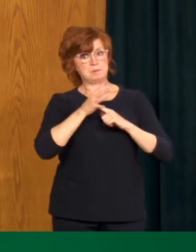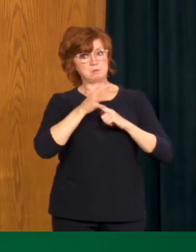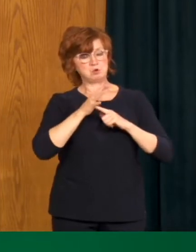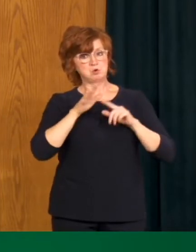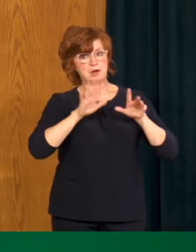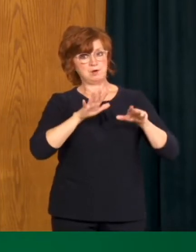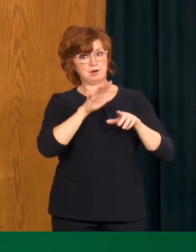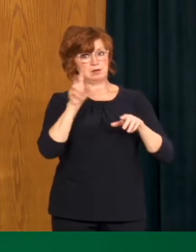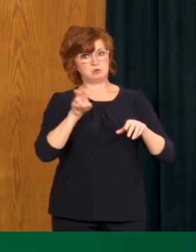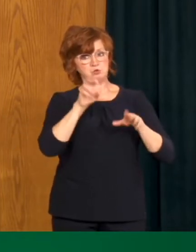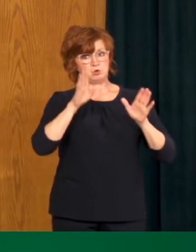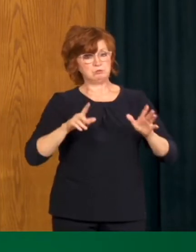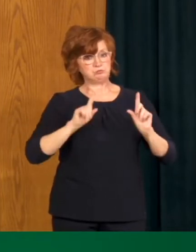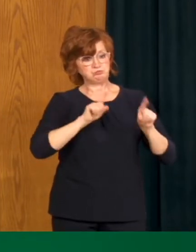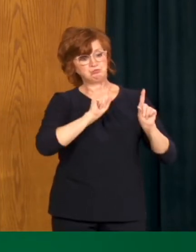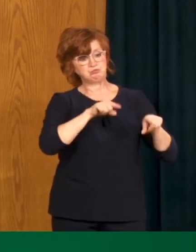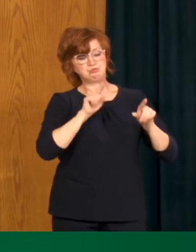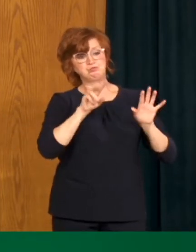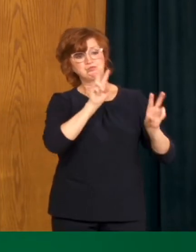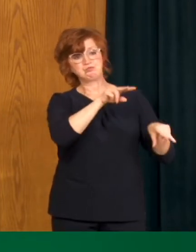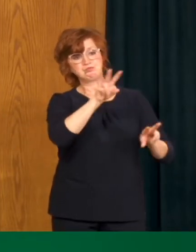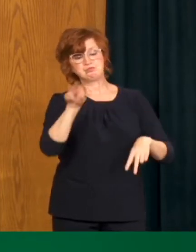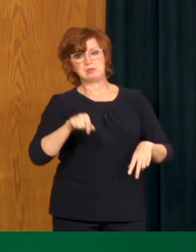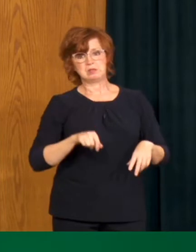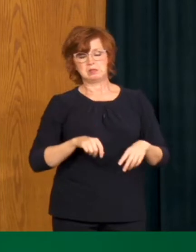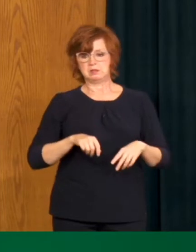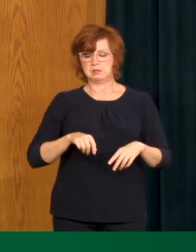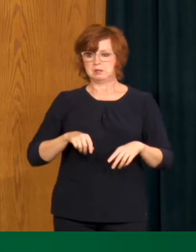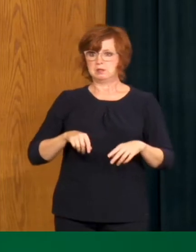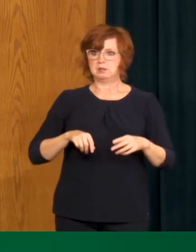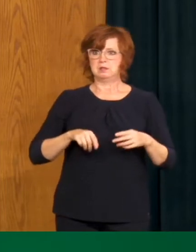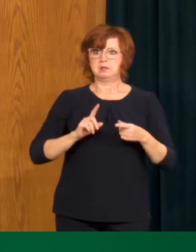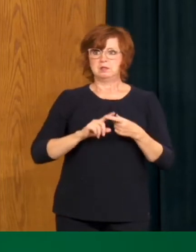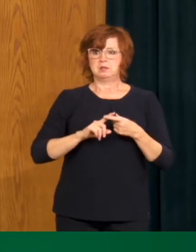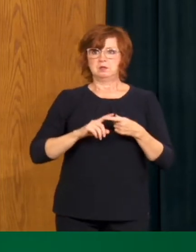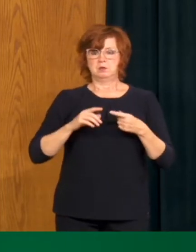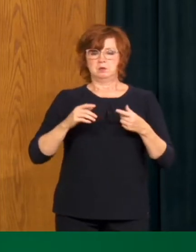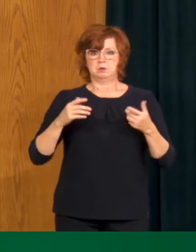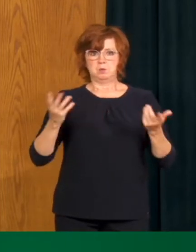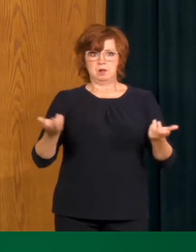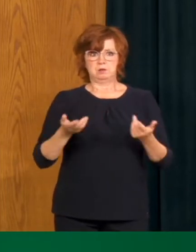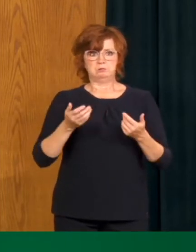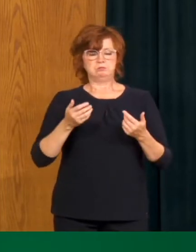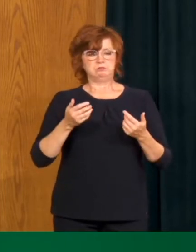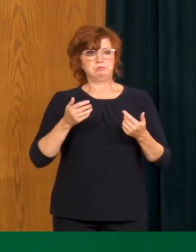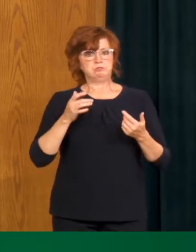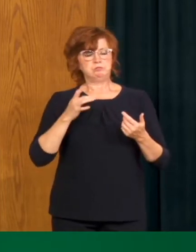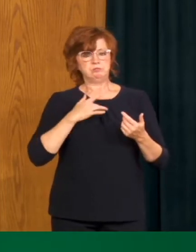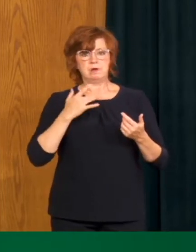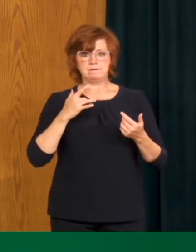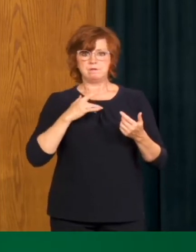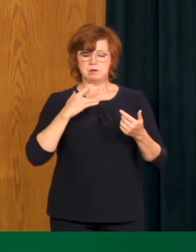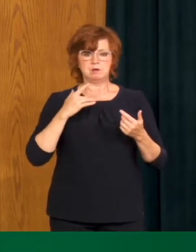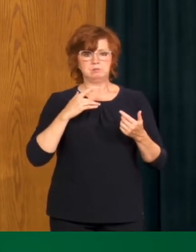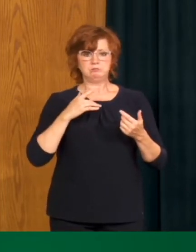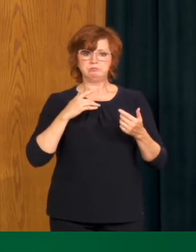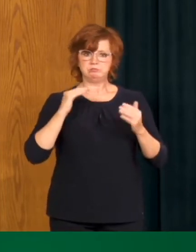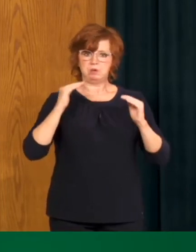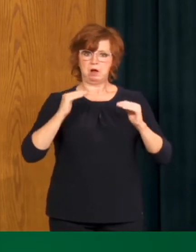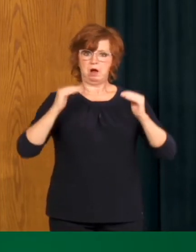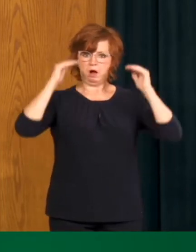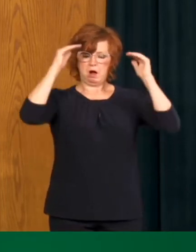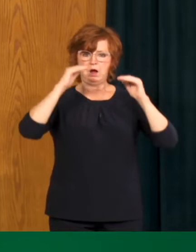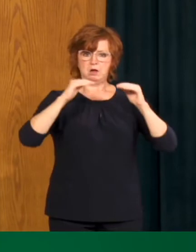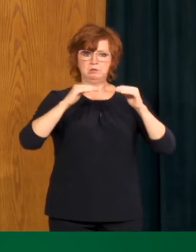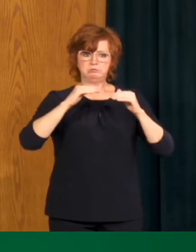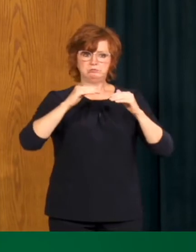this area of the province of our heightened level monitoring and heightened level of